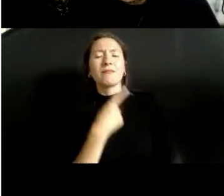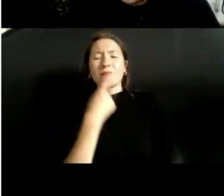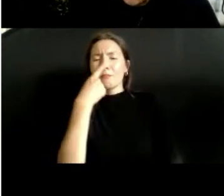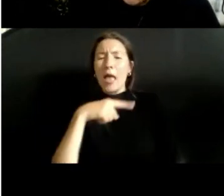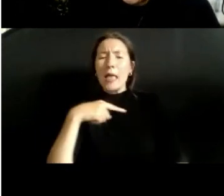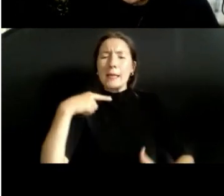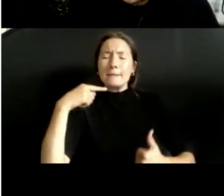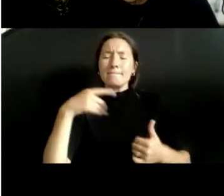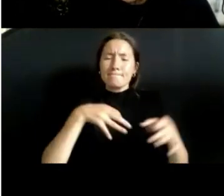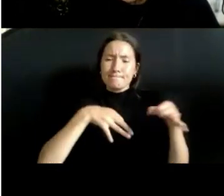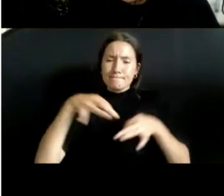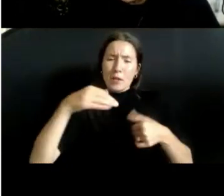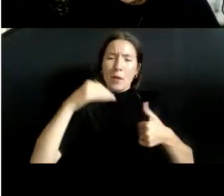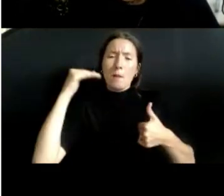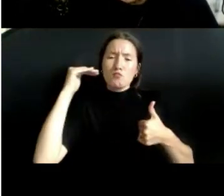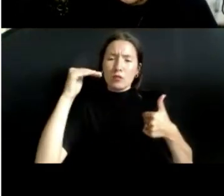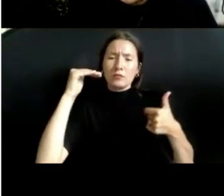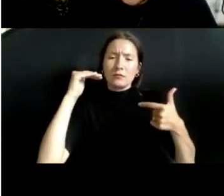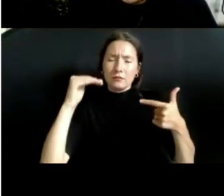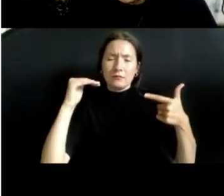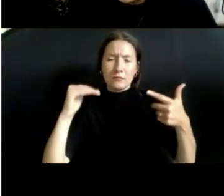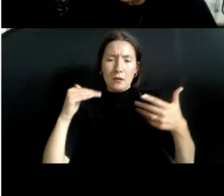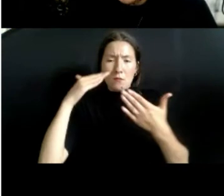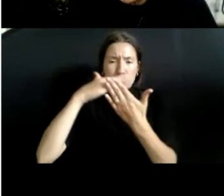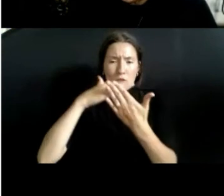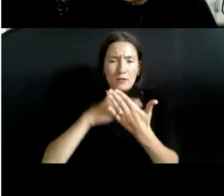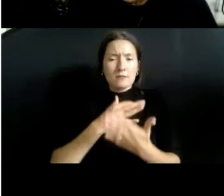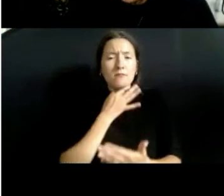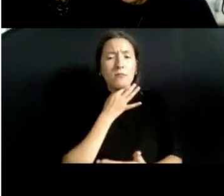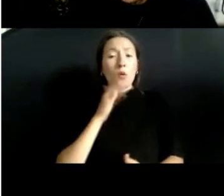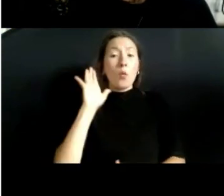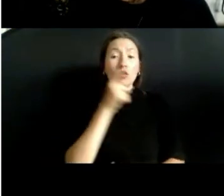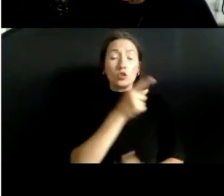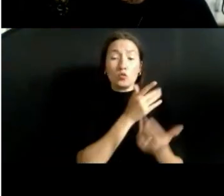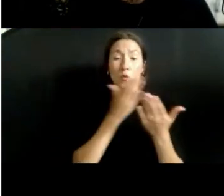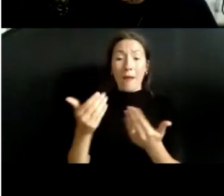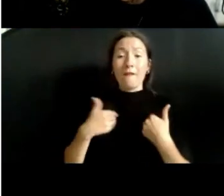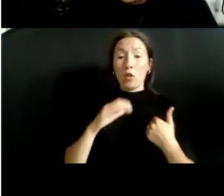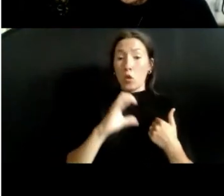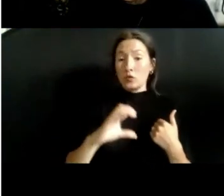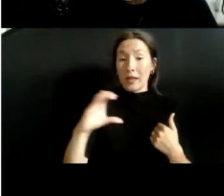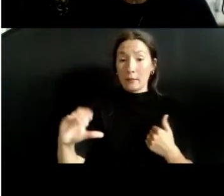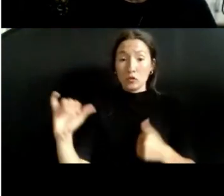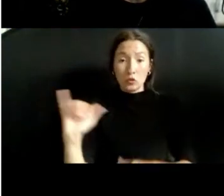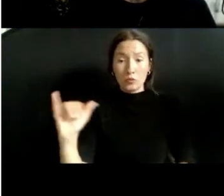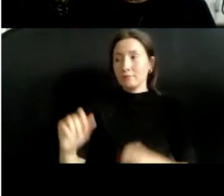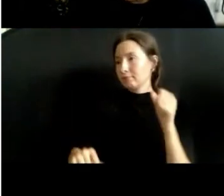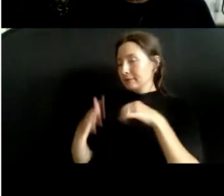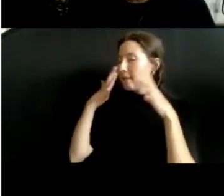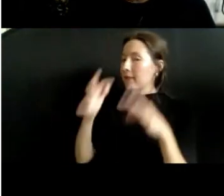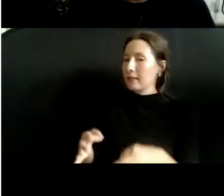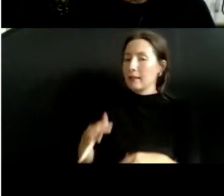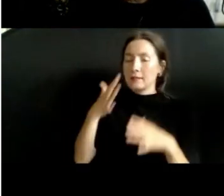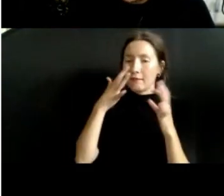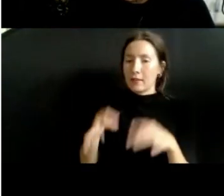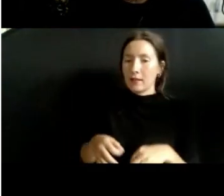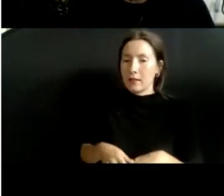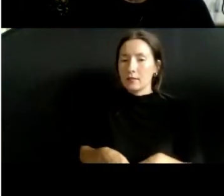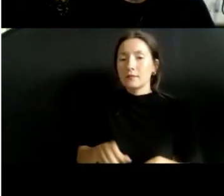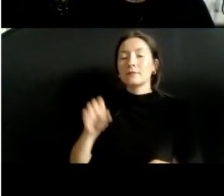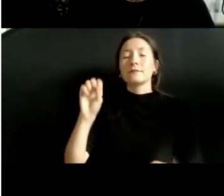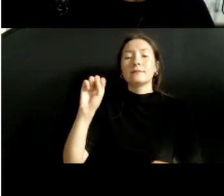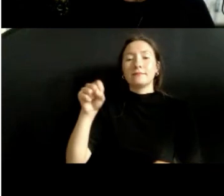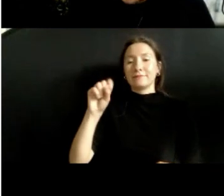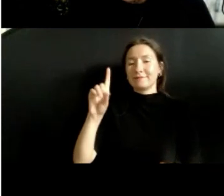bottom, Absolutely. or using text boxes for the step process in the I would recording? absolutely recommend, if you're doing audio, I would absolutely recommend